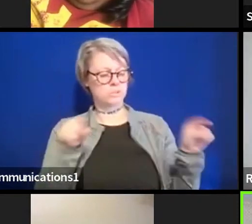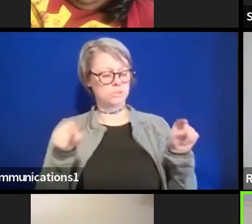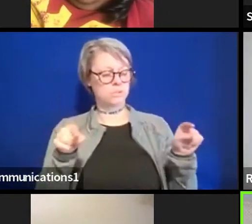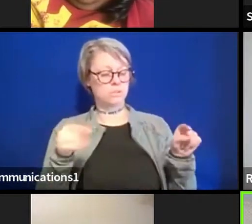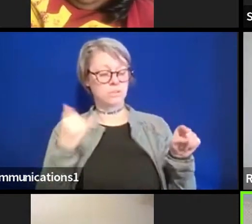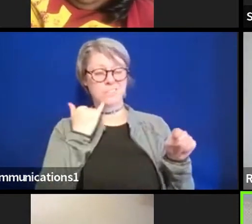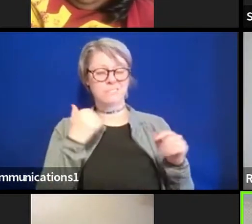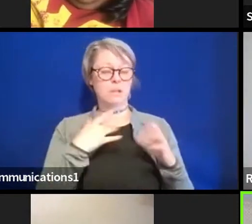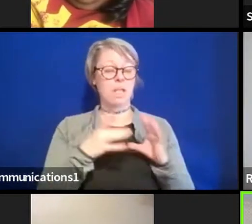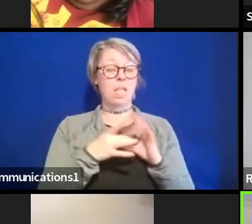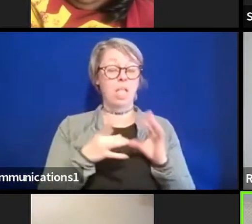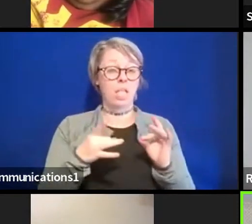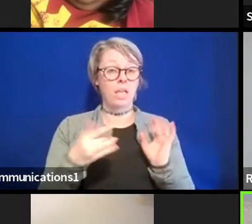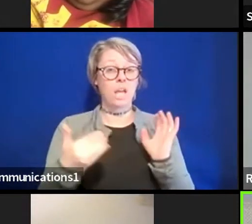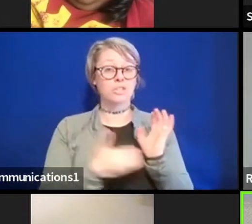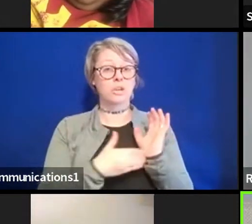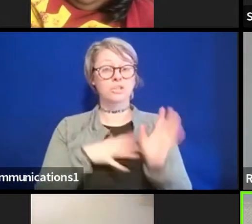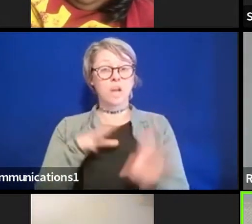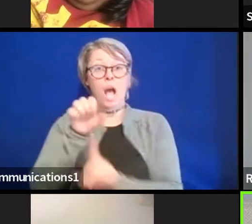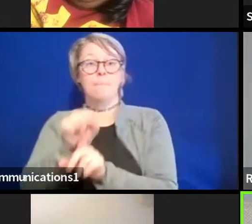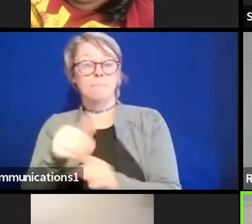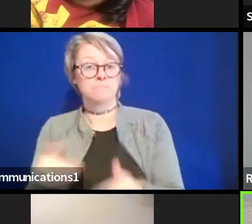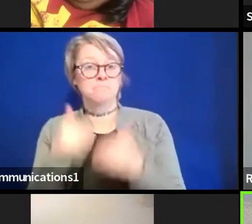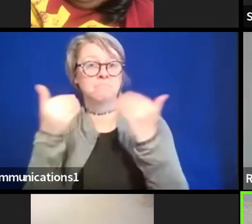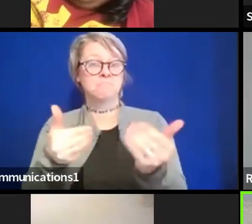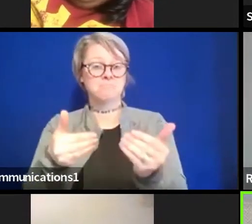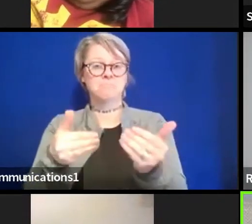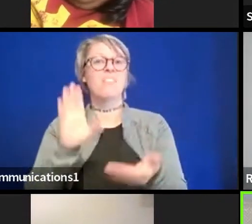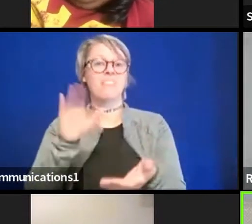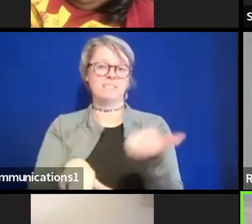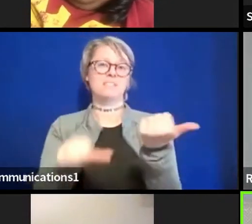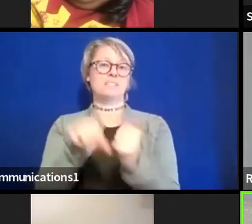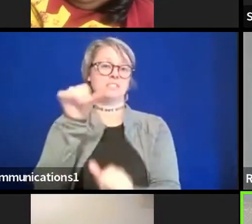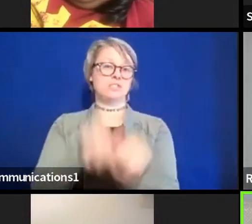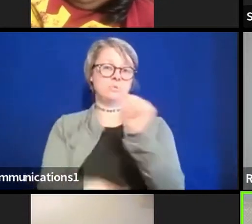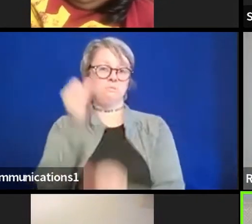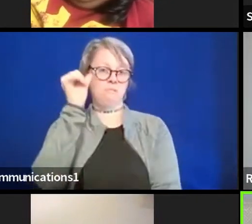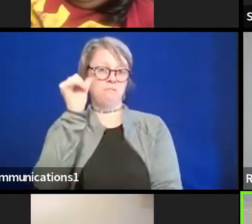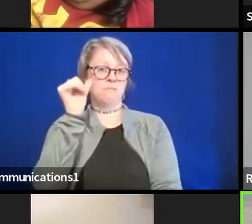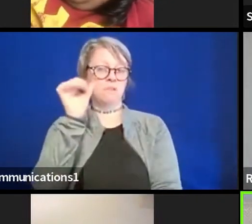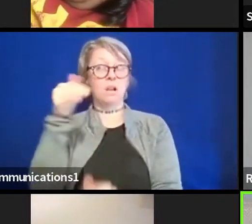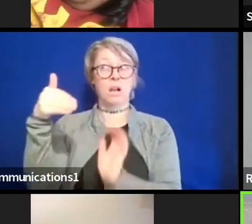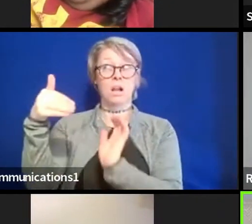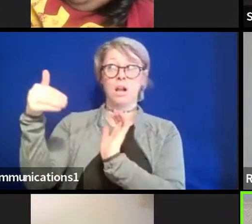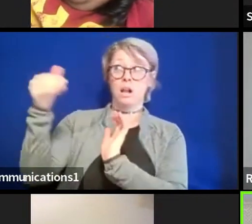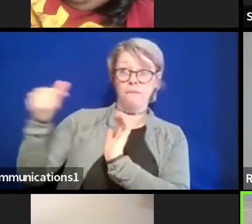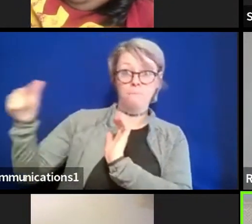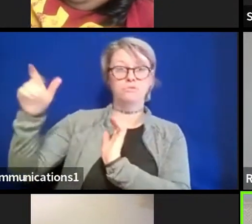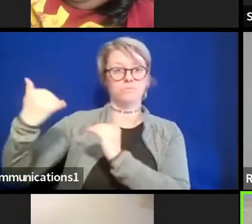shot. To me, that's assisted suicide. There should be accountability, again, government being